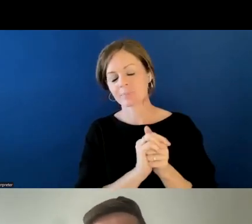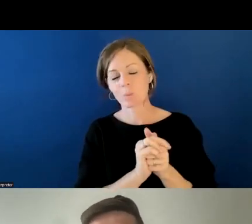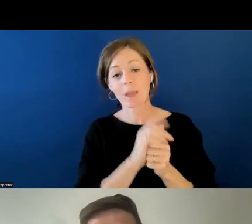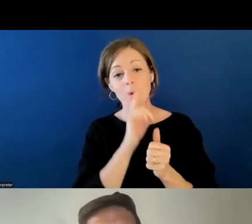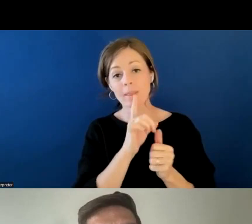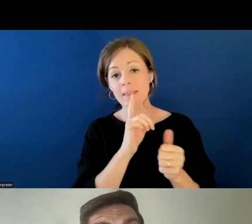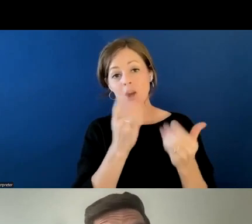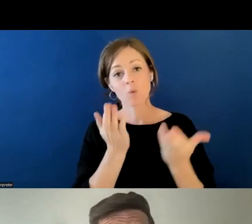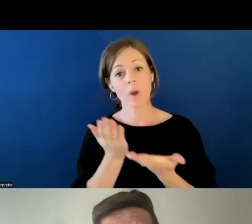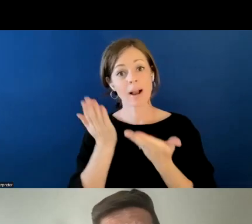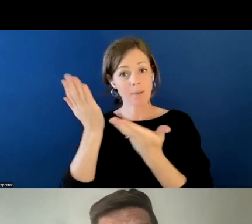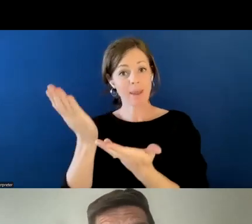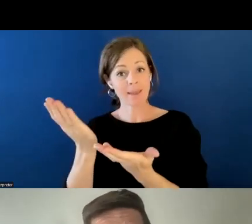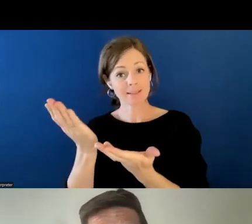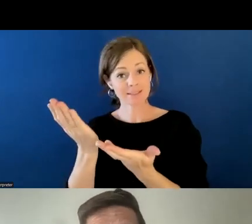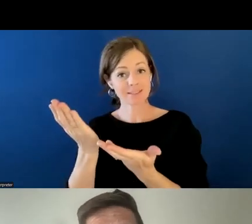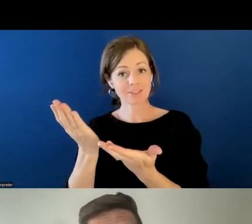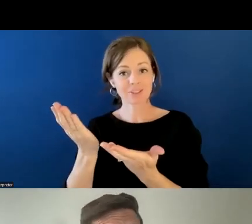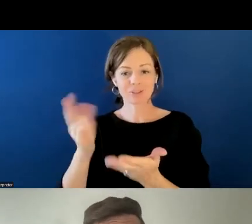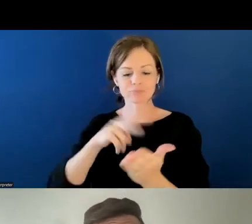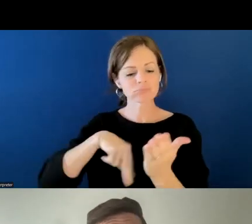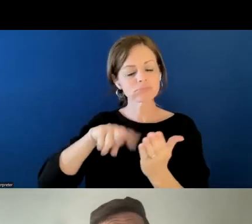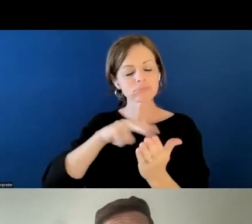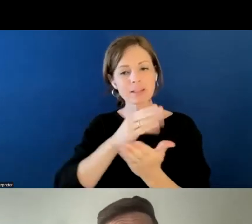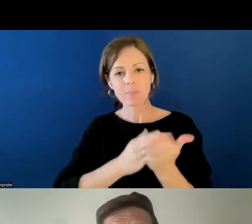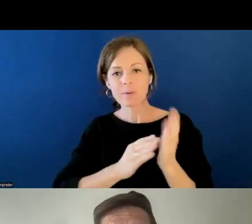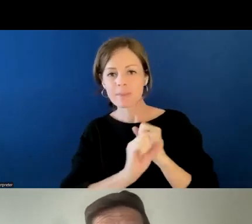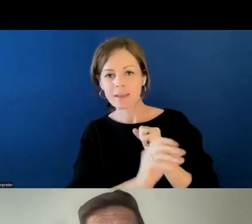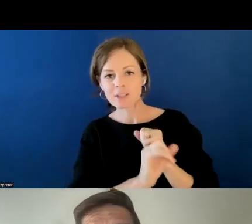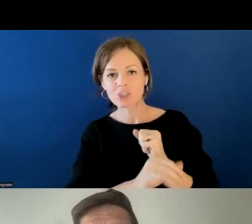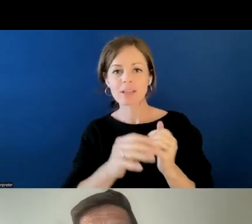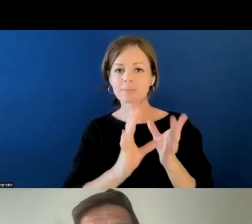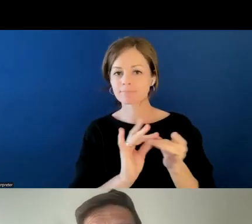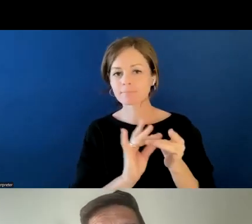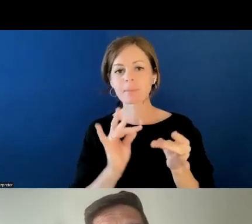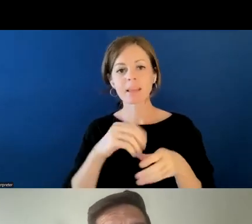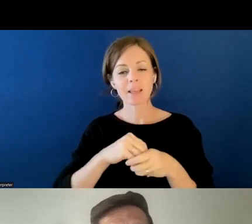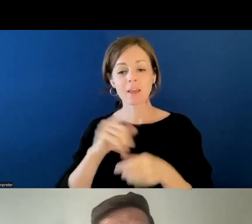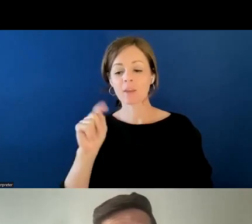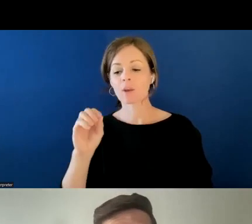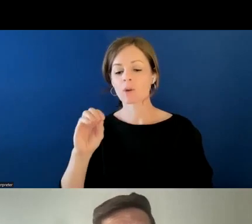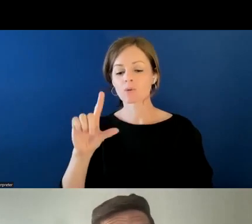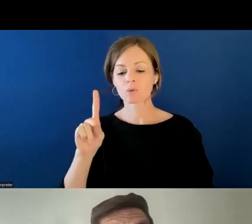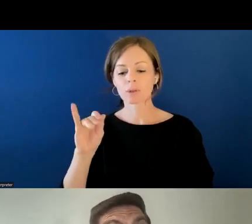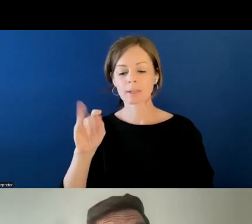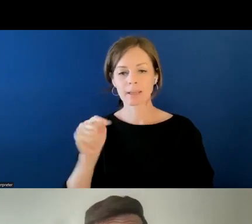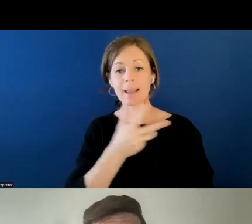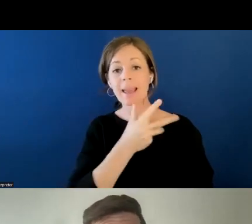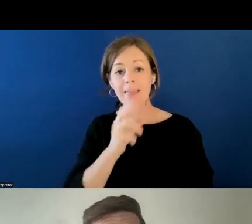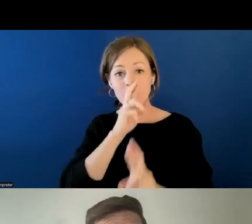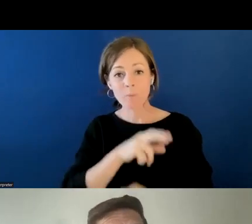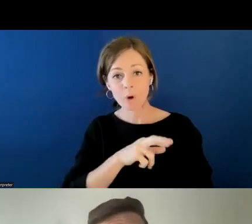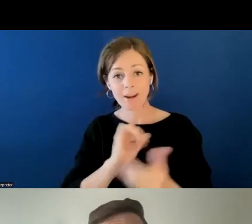recommend that you take a look at some of the messaging in both the toolkits and the report to see how our populations help to craft